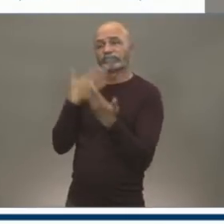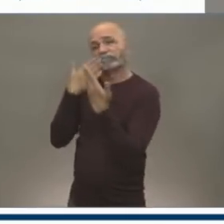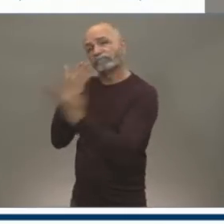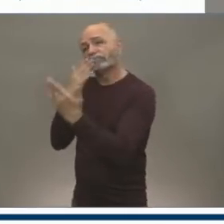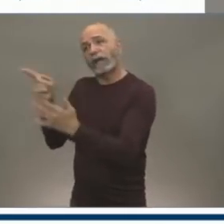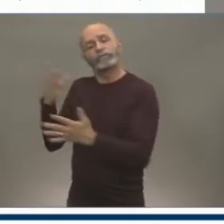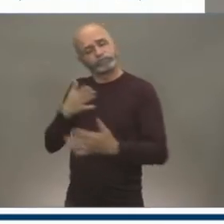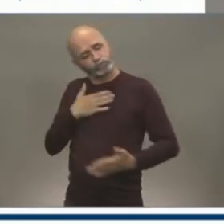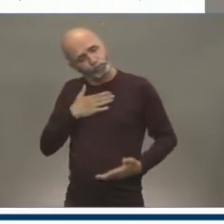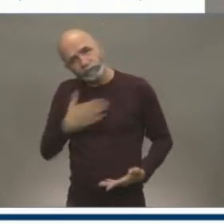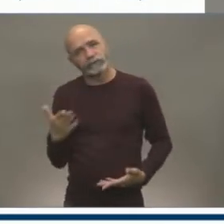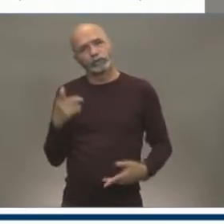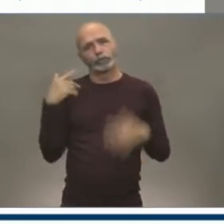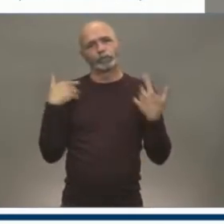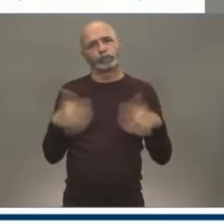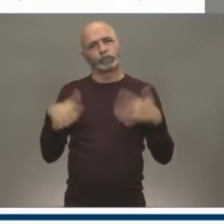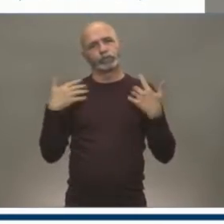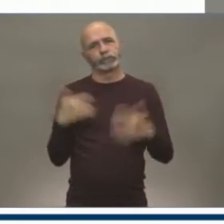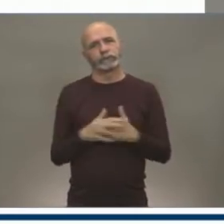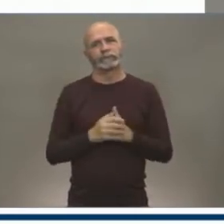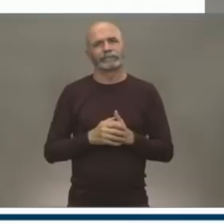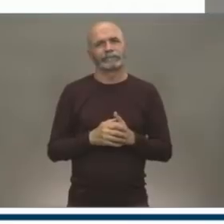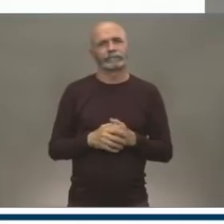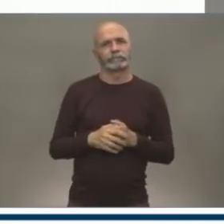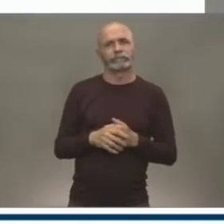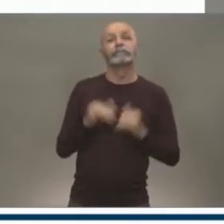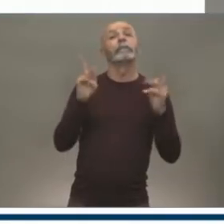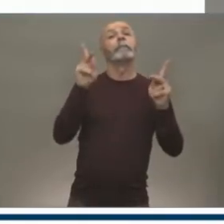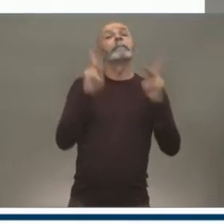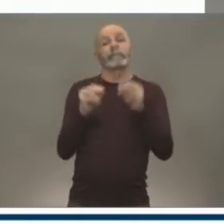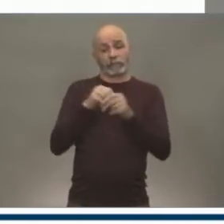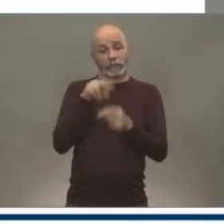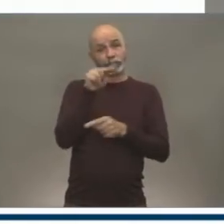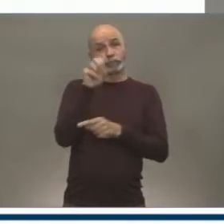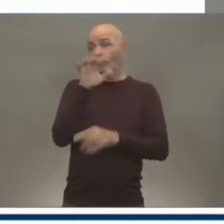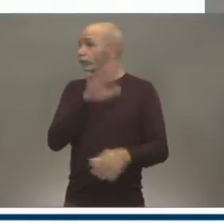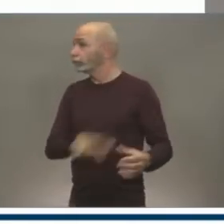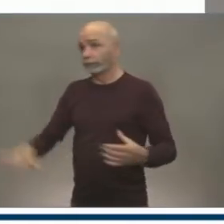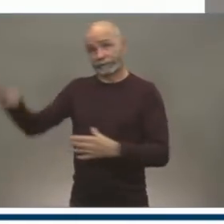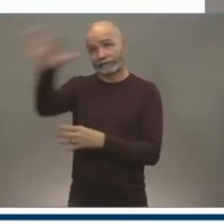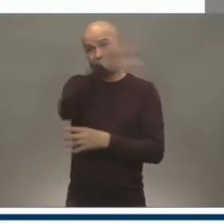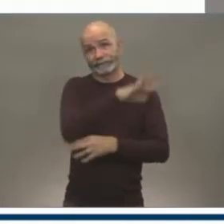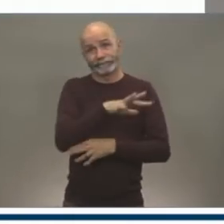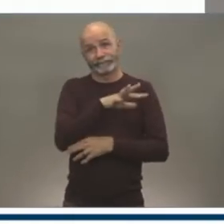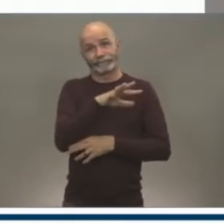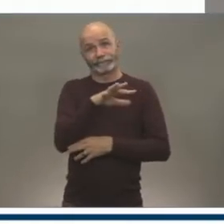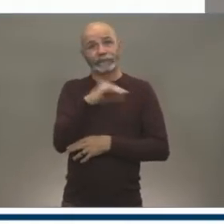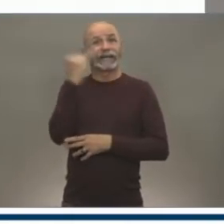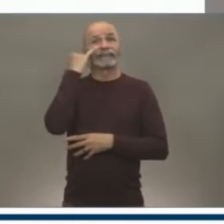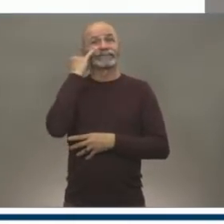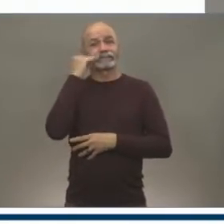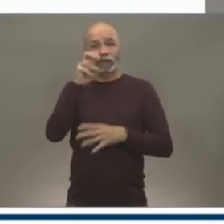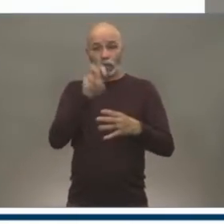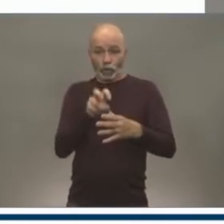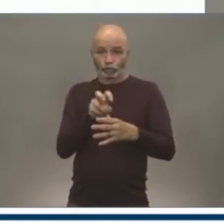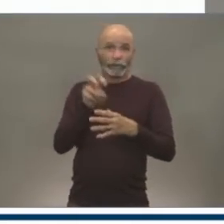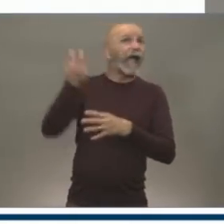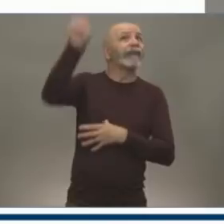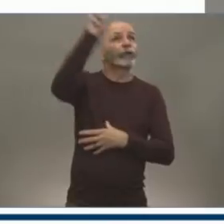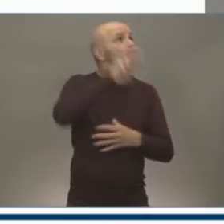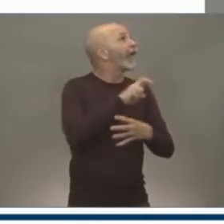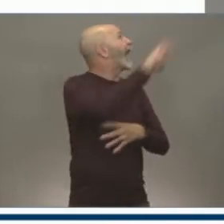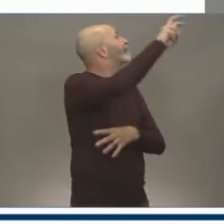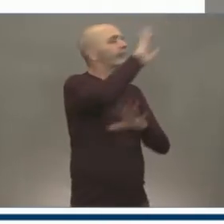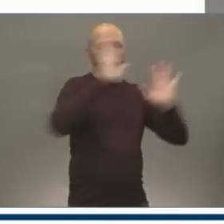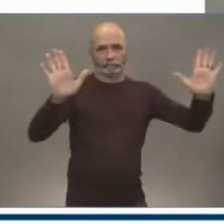also offer to all Nova Scotians, we're asking you, as you said, the Premier and I have said earlier, to avoid travel, not just in and out of the